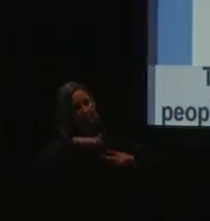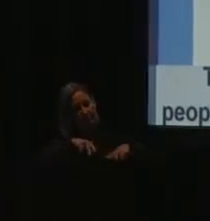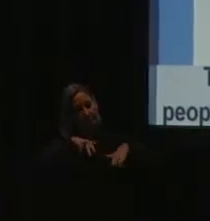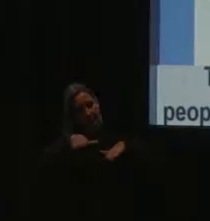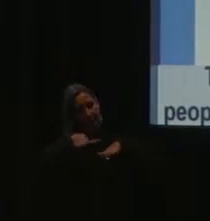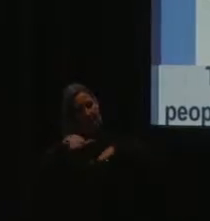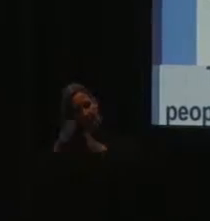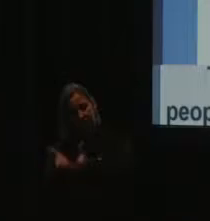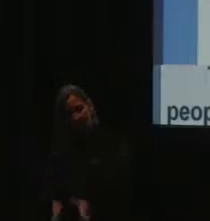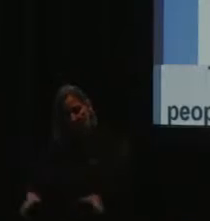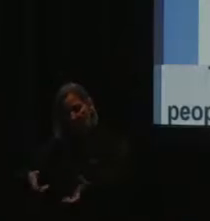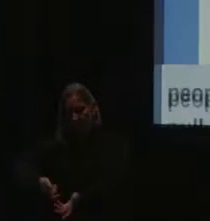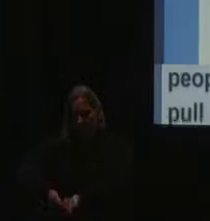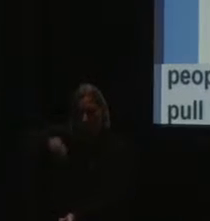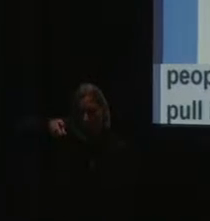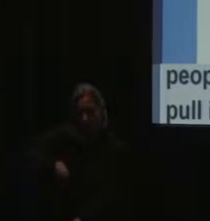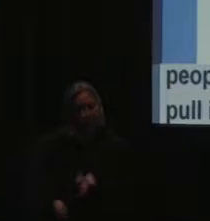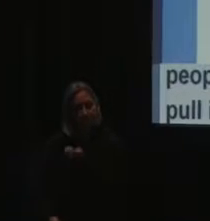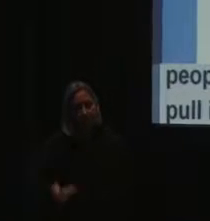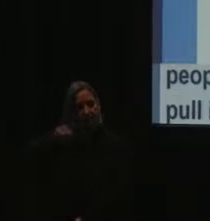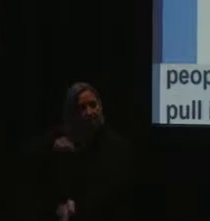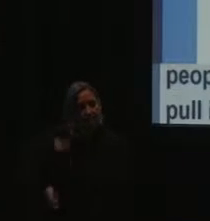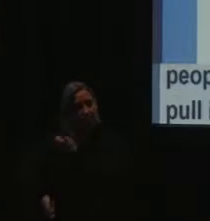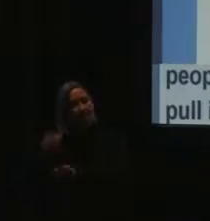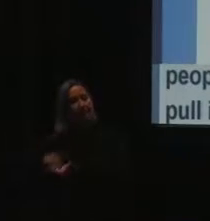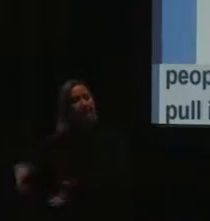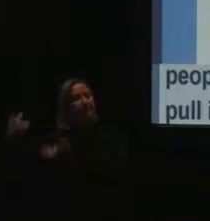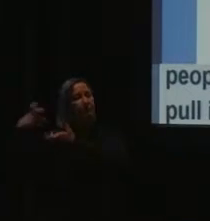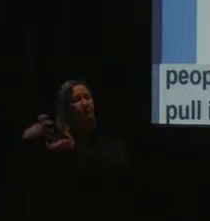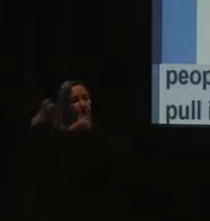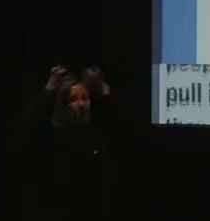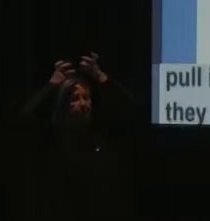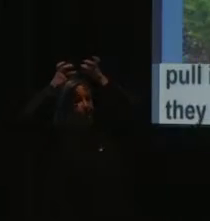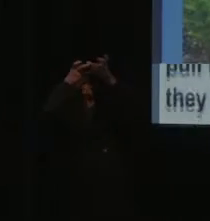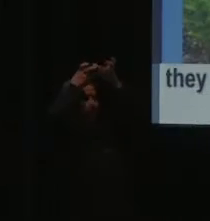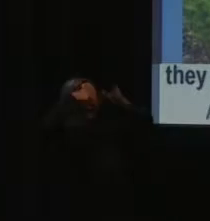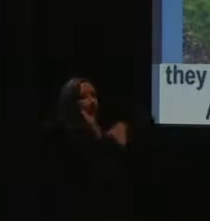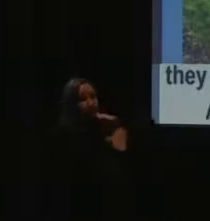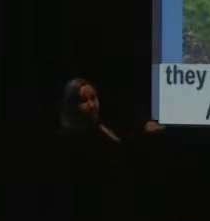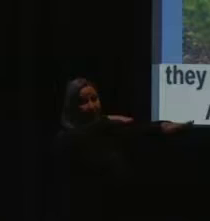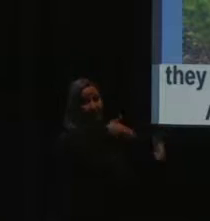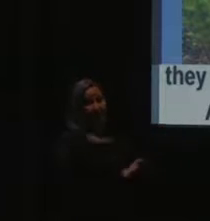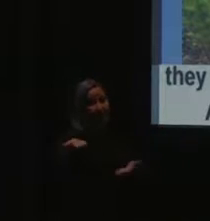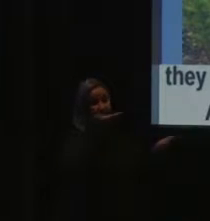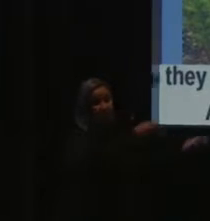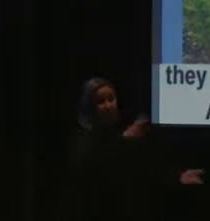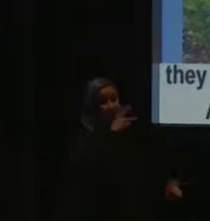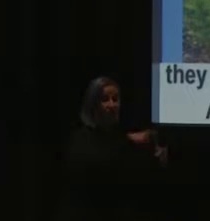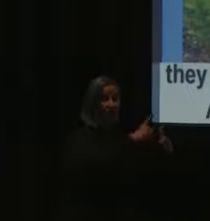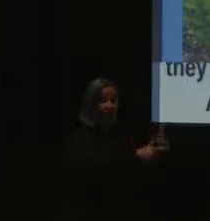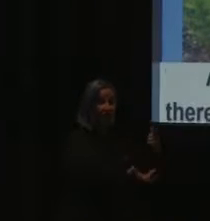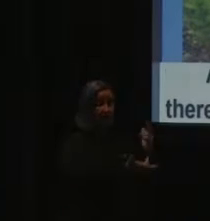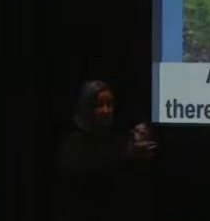water from the well, pull it up by hand, and then have to carry it everywhere they went. And that it was an improvement in technology when there was a